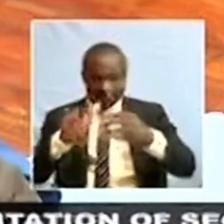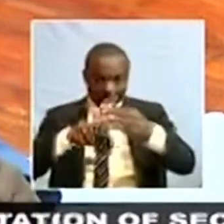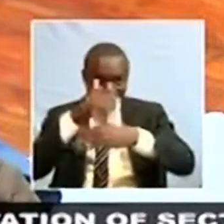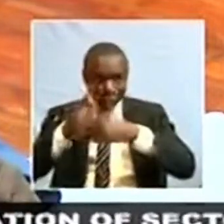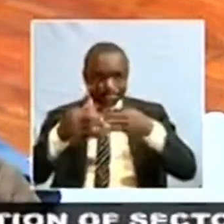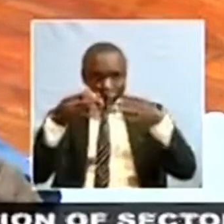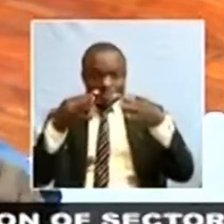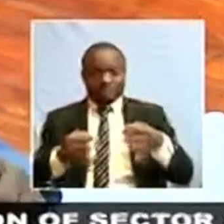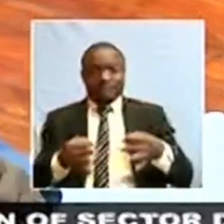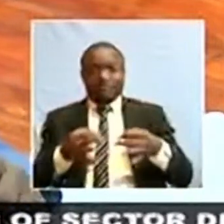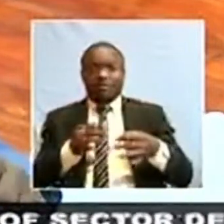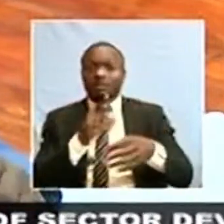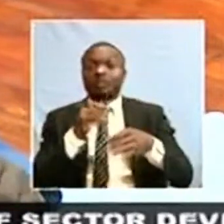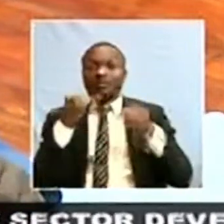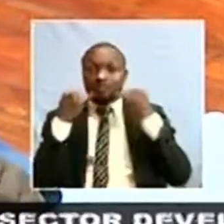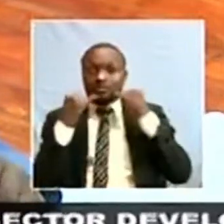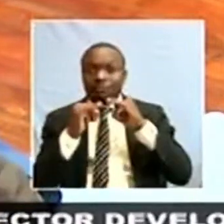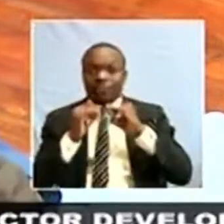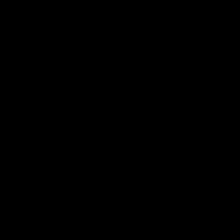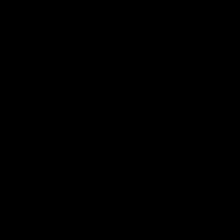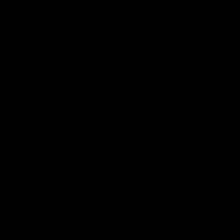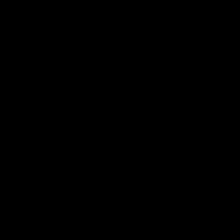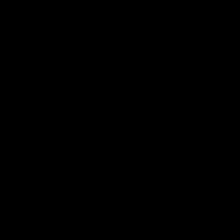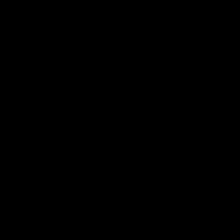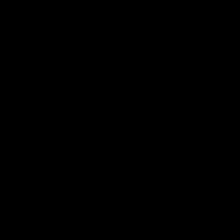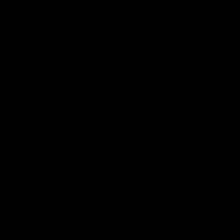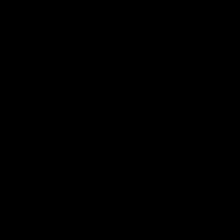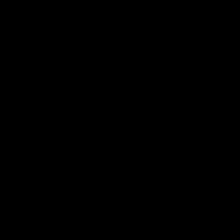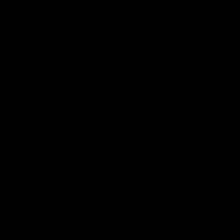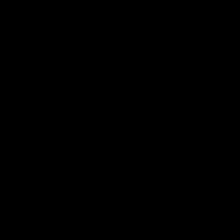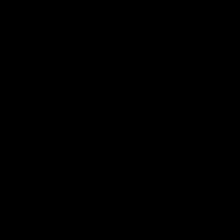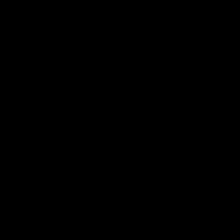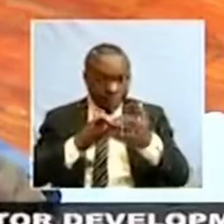long as it remains factual. And